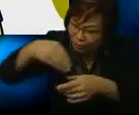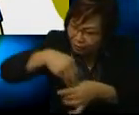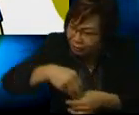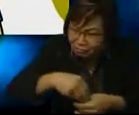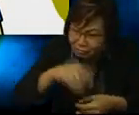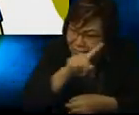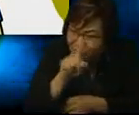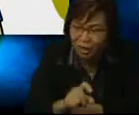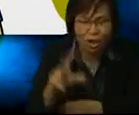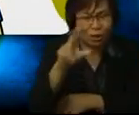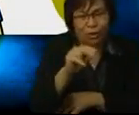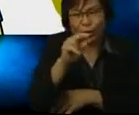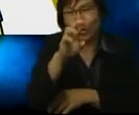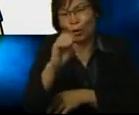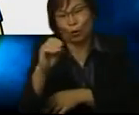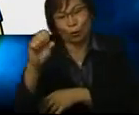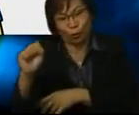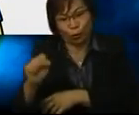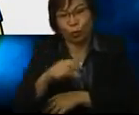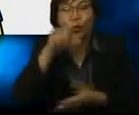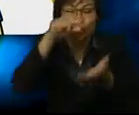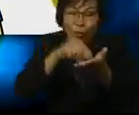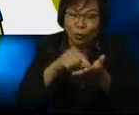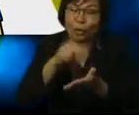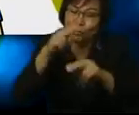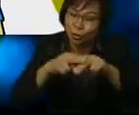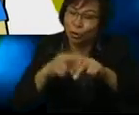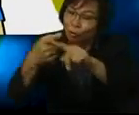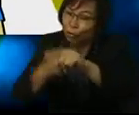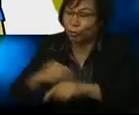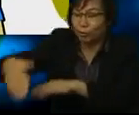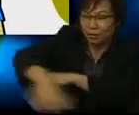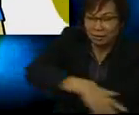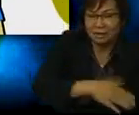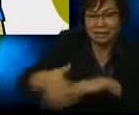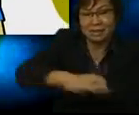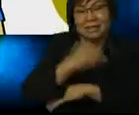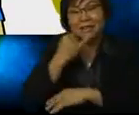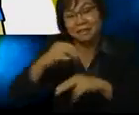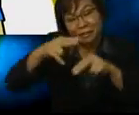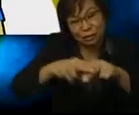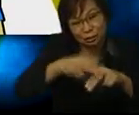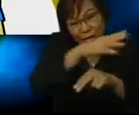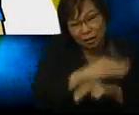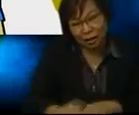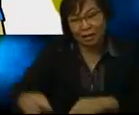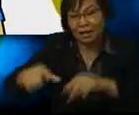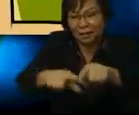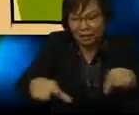No, Ross. Salt came from the sea. The sea is salty, but the rivers and the lakes are